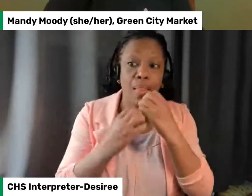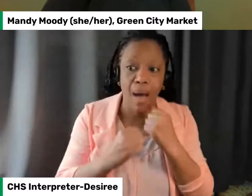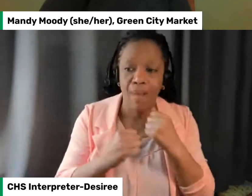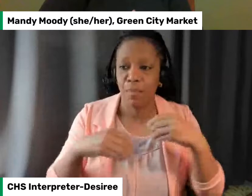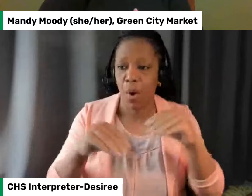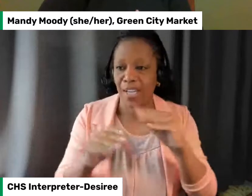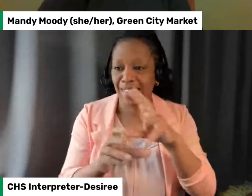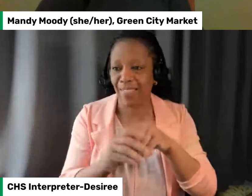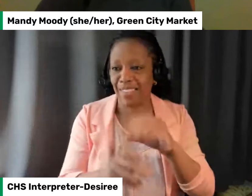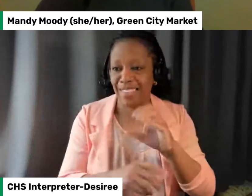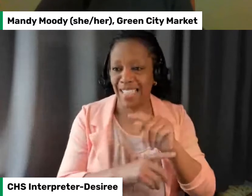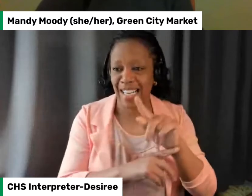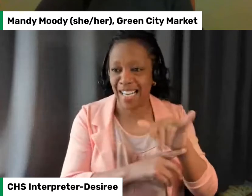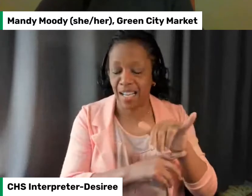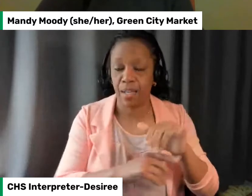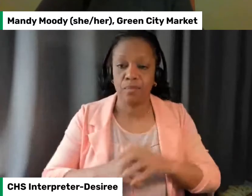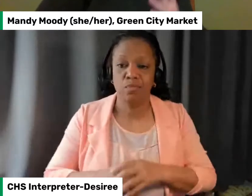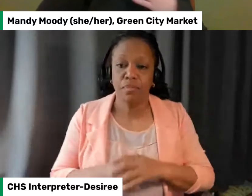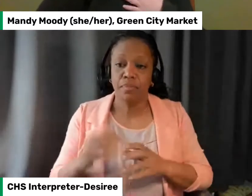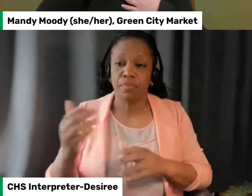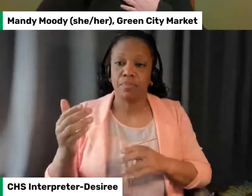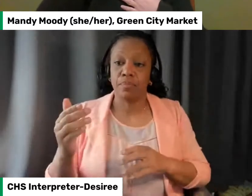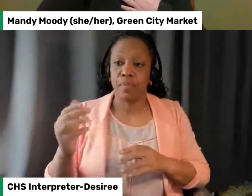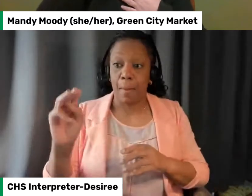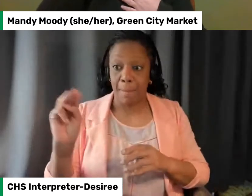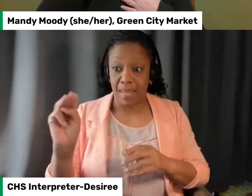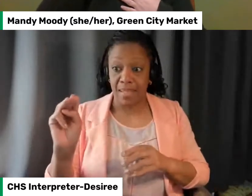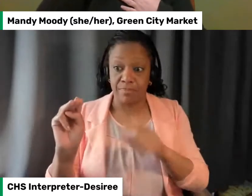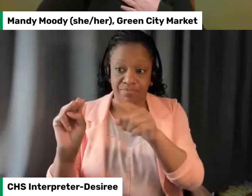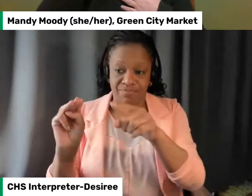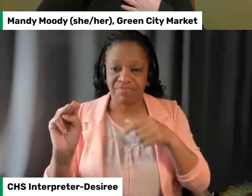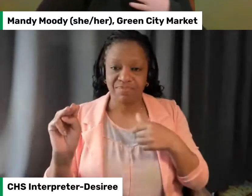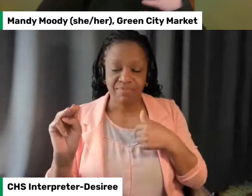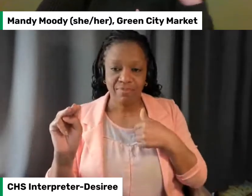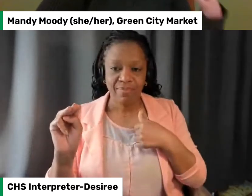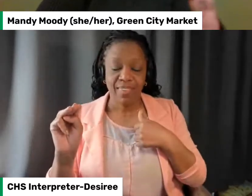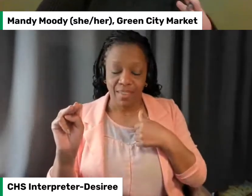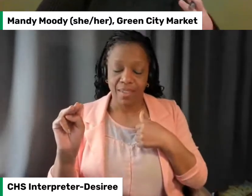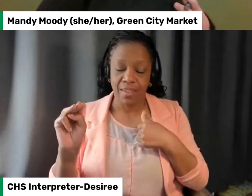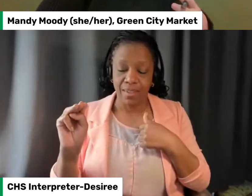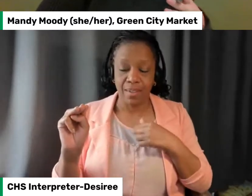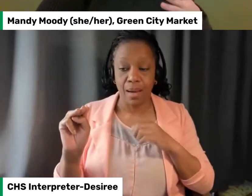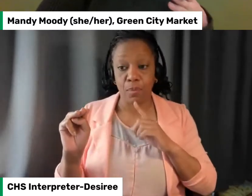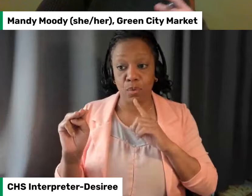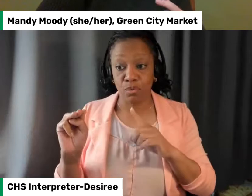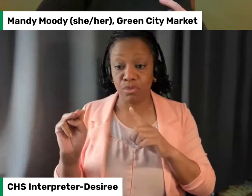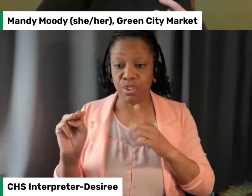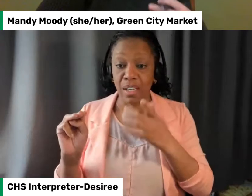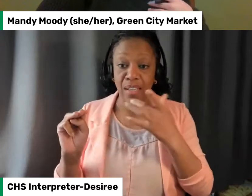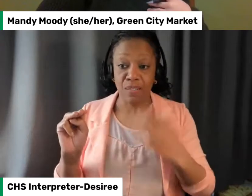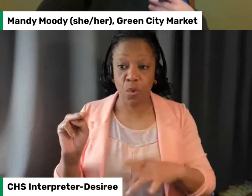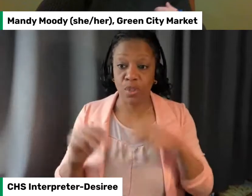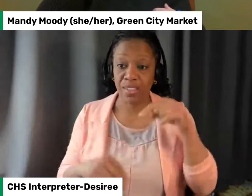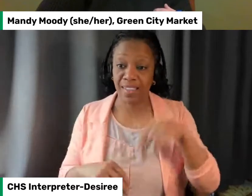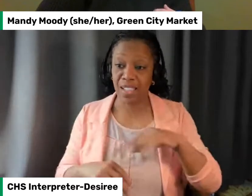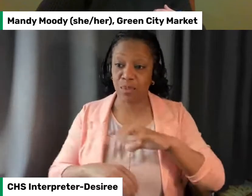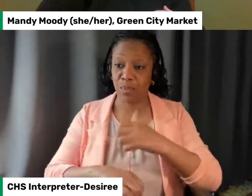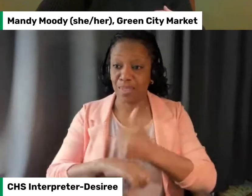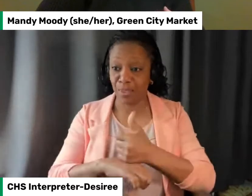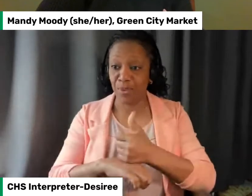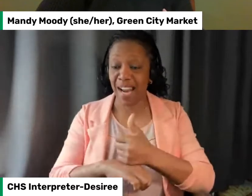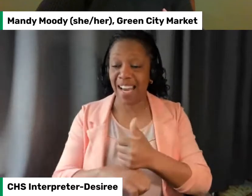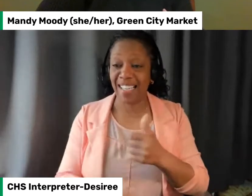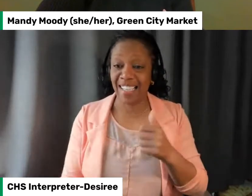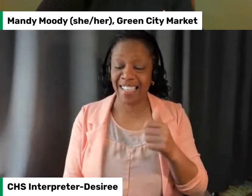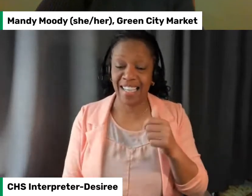I have to say, so I am so fortunate that this was created in 2018, because I came to